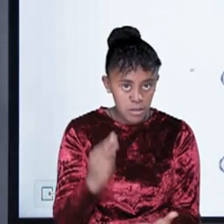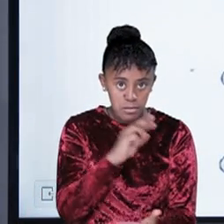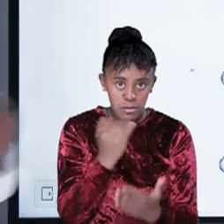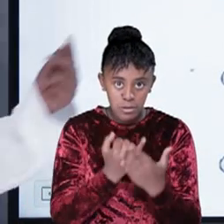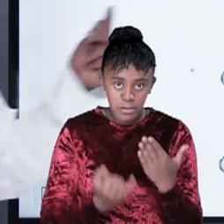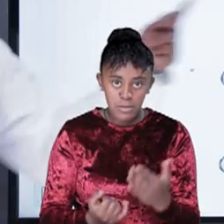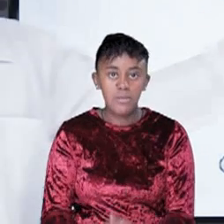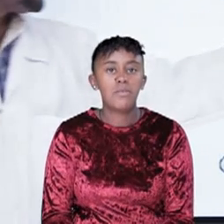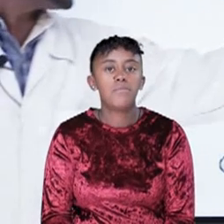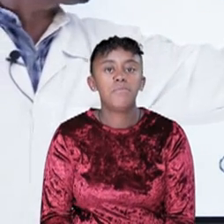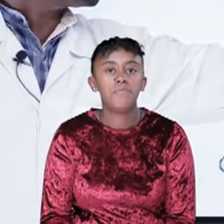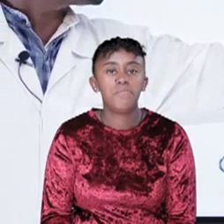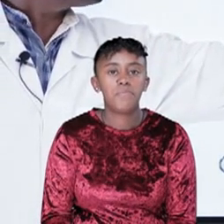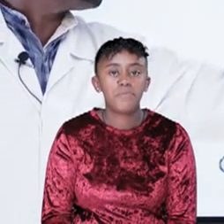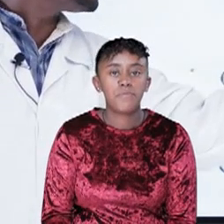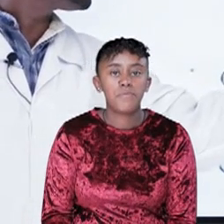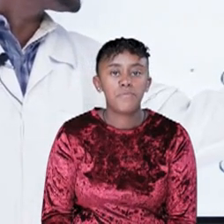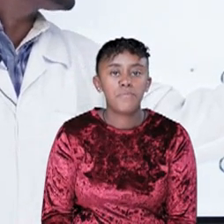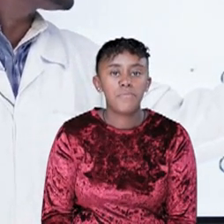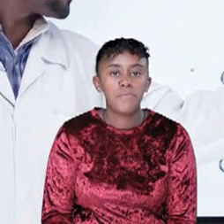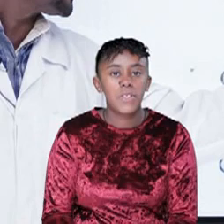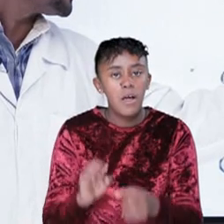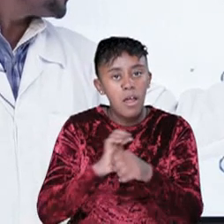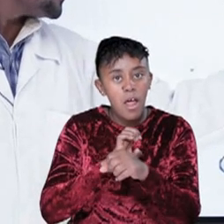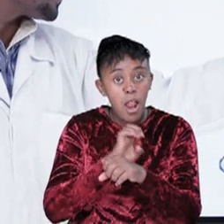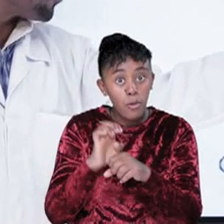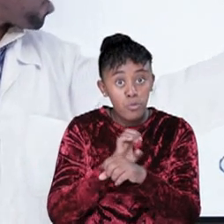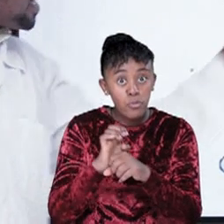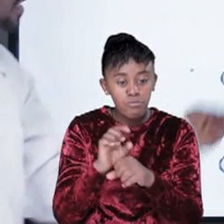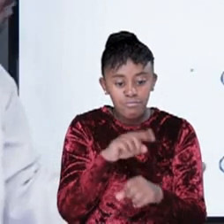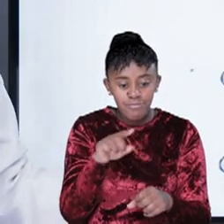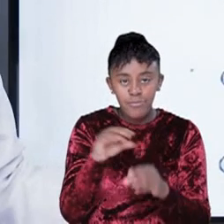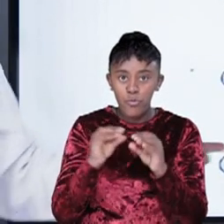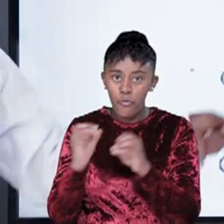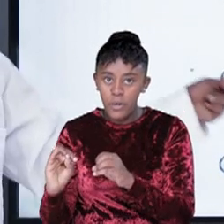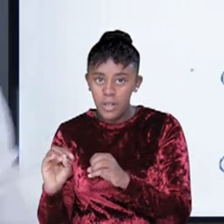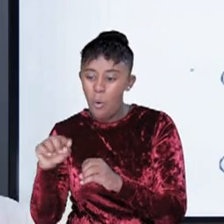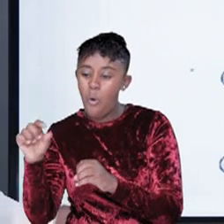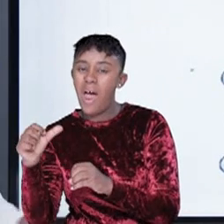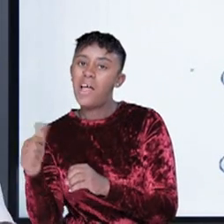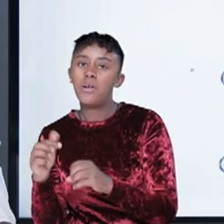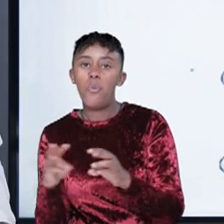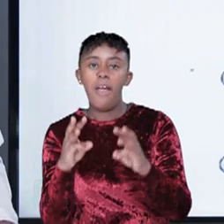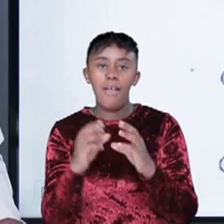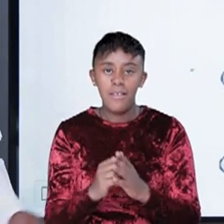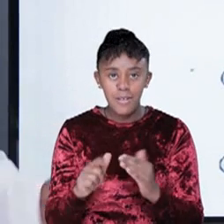diagram. Here, electron is moving to this direction, and the hole is displaced in another